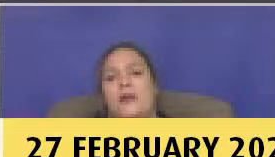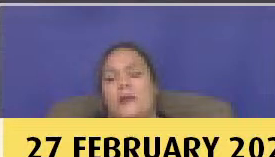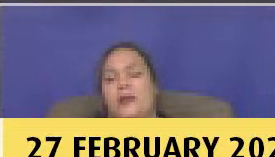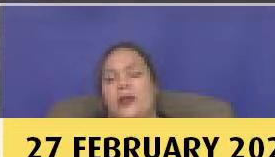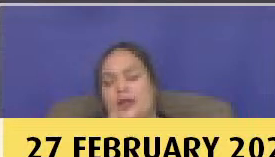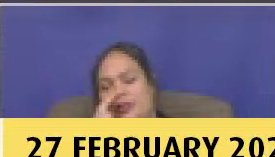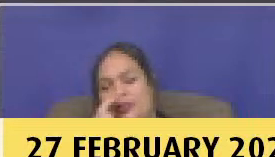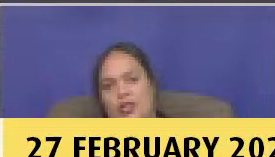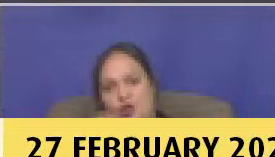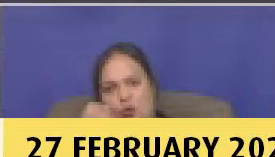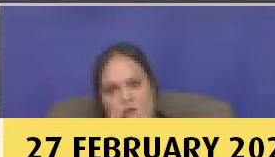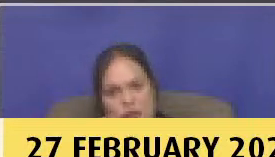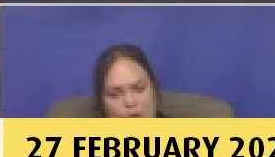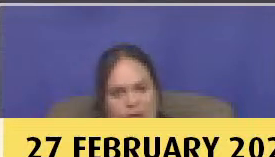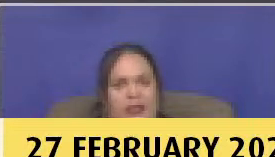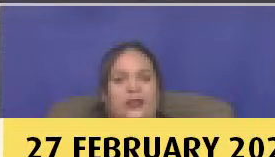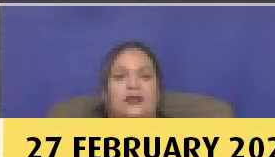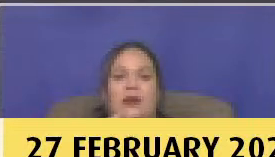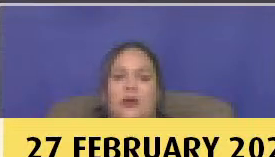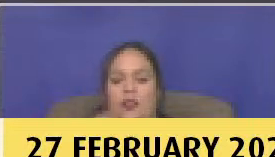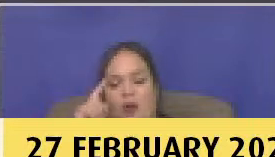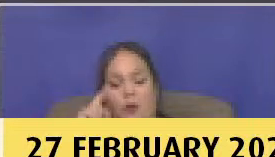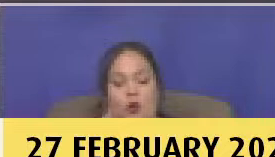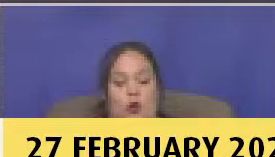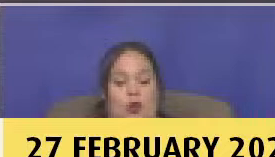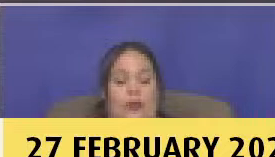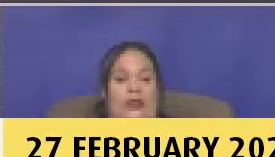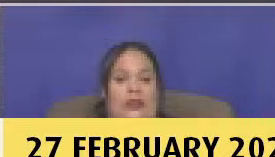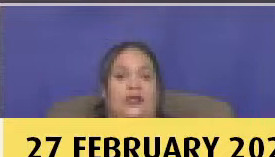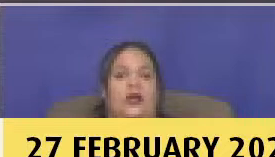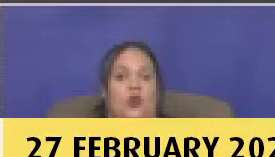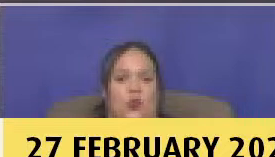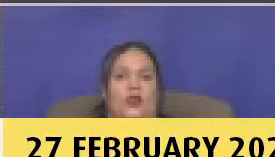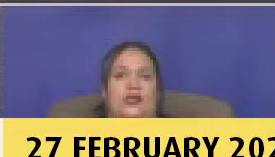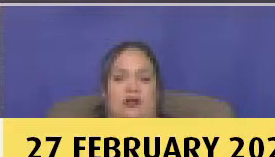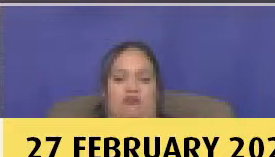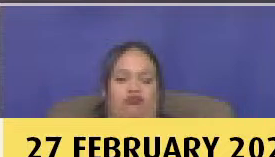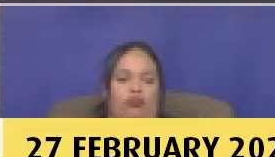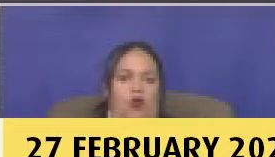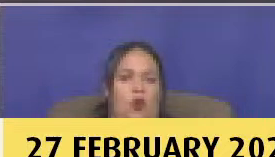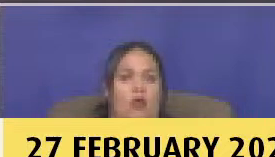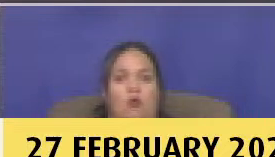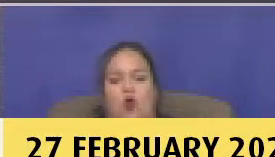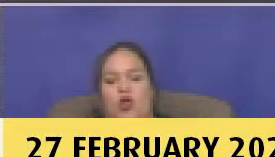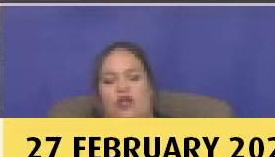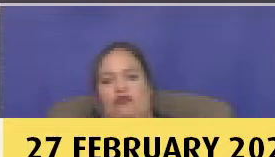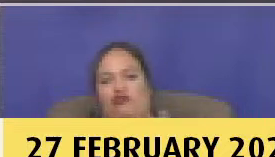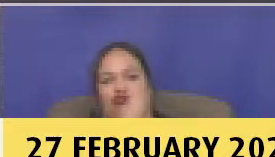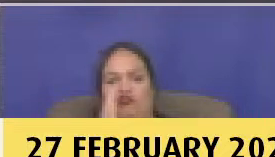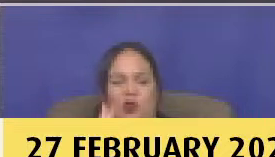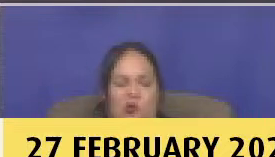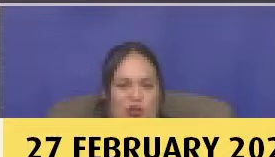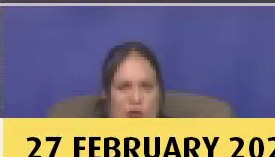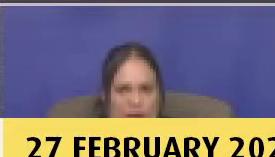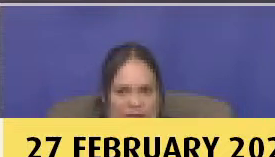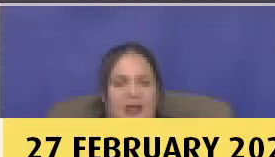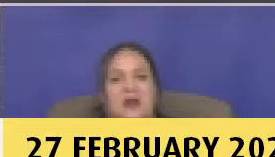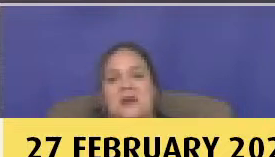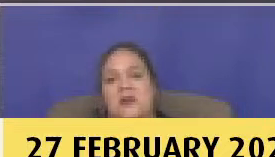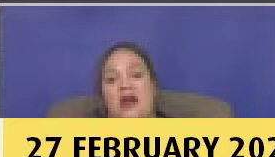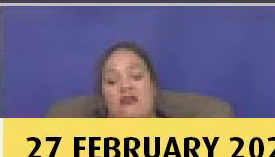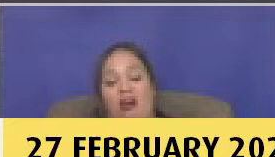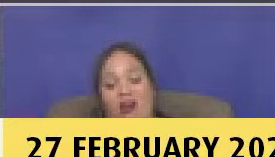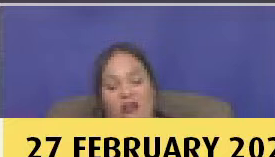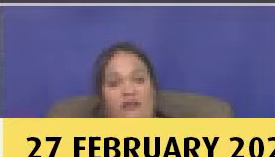should just indicate that the Portfolio Committee will still be engaging in further interviews today,